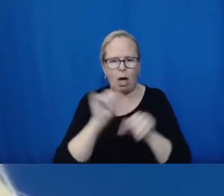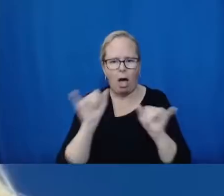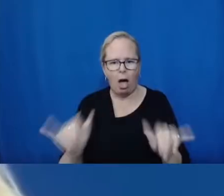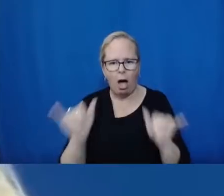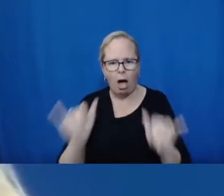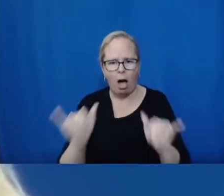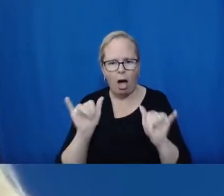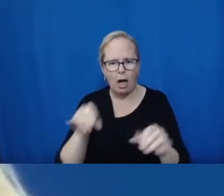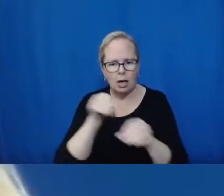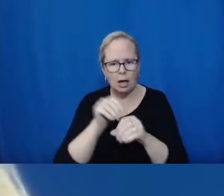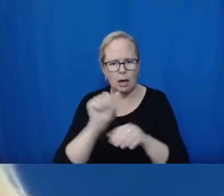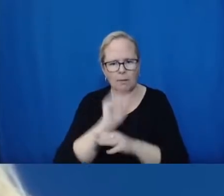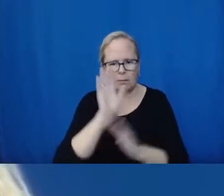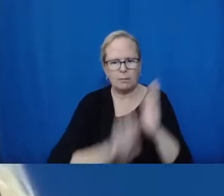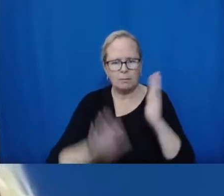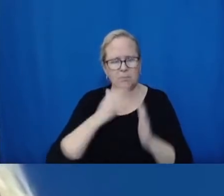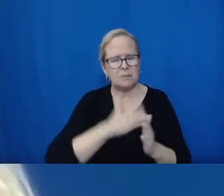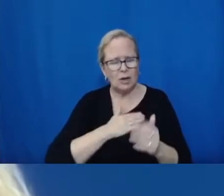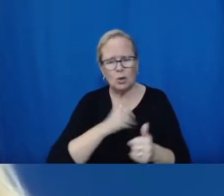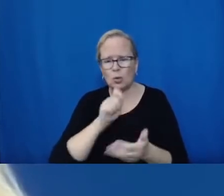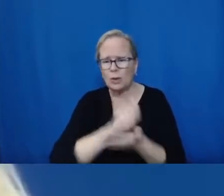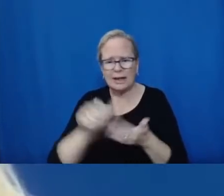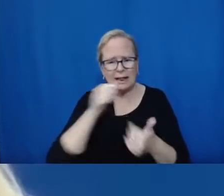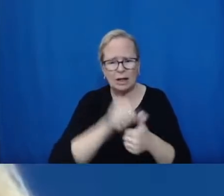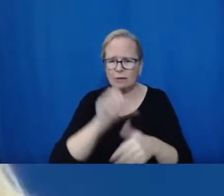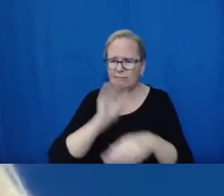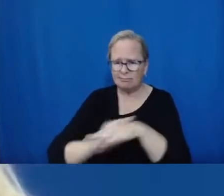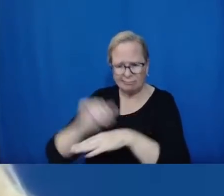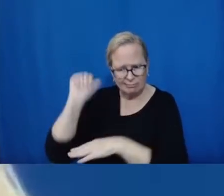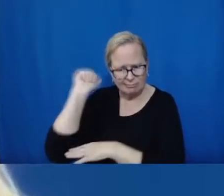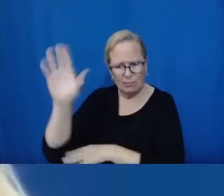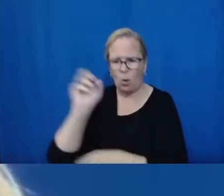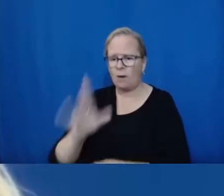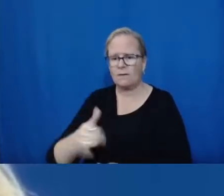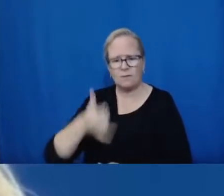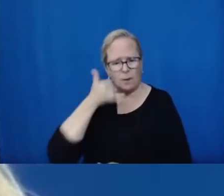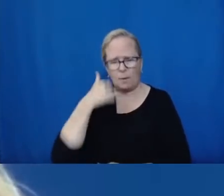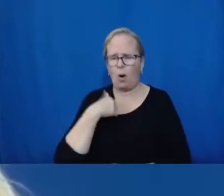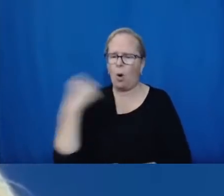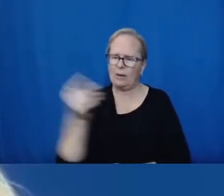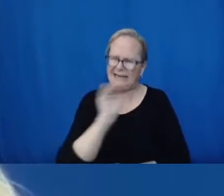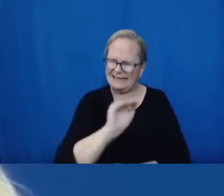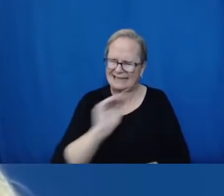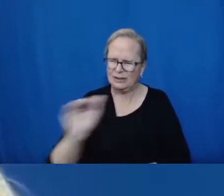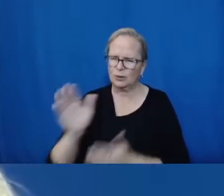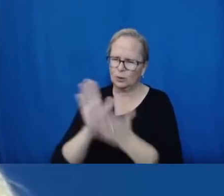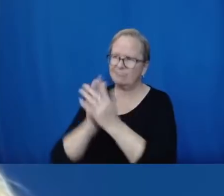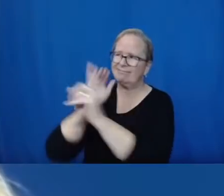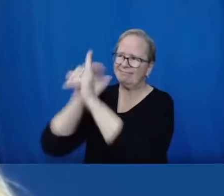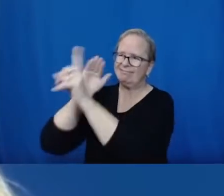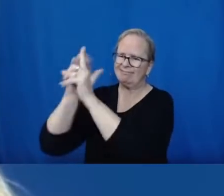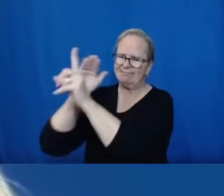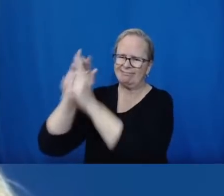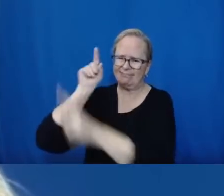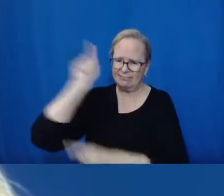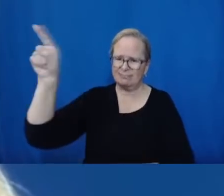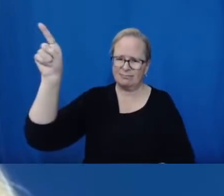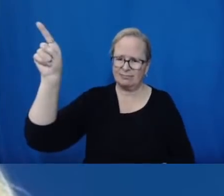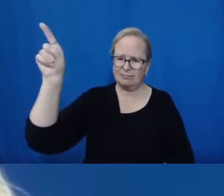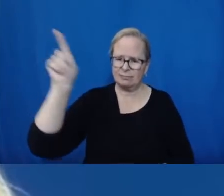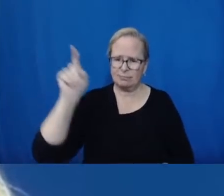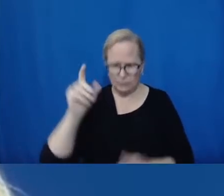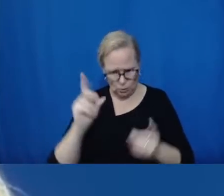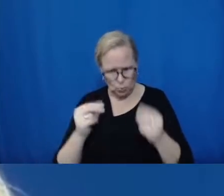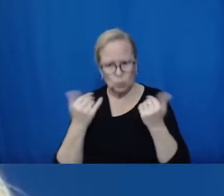So please, when you pick up that phone or write them today, as I always ask you to, ask them